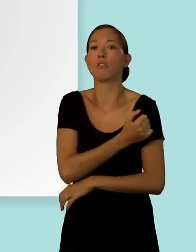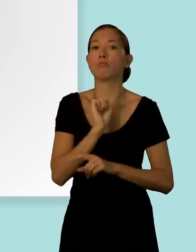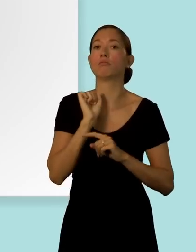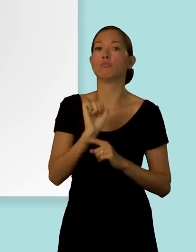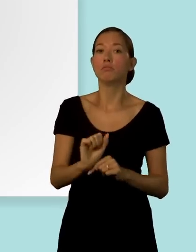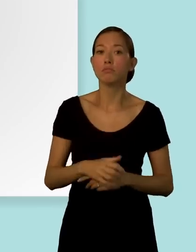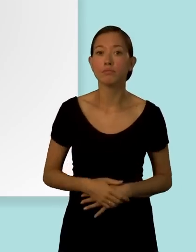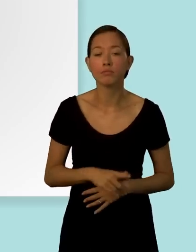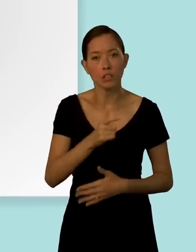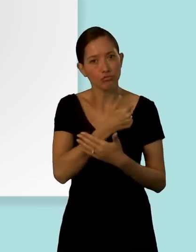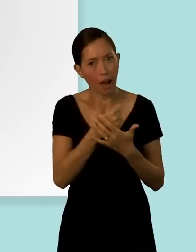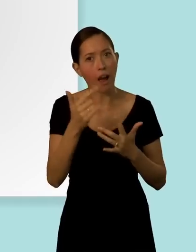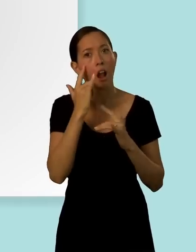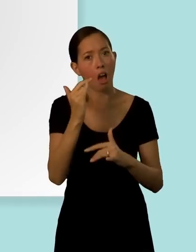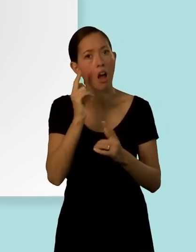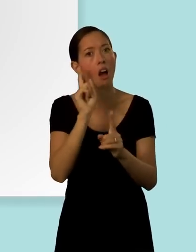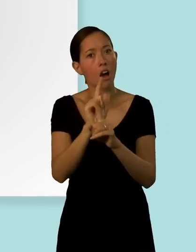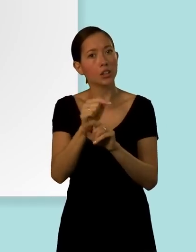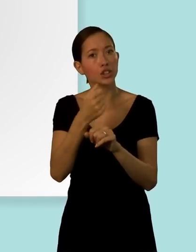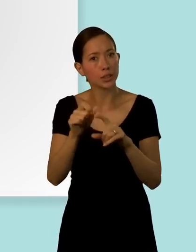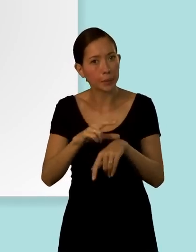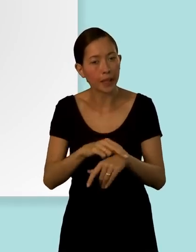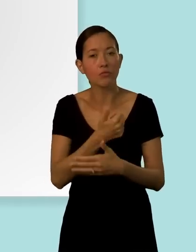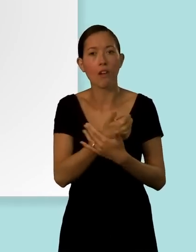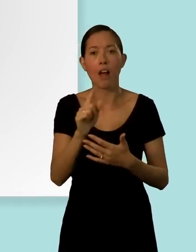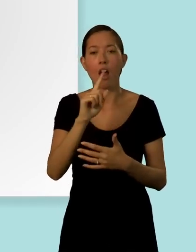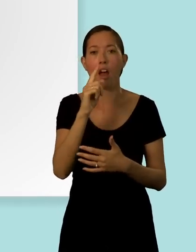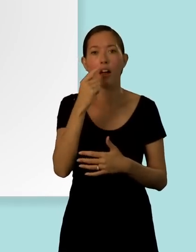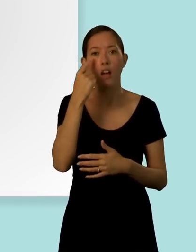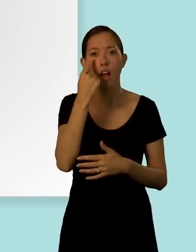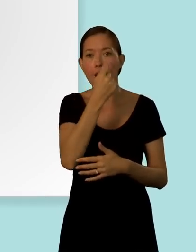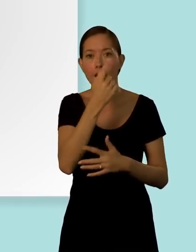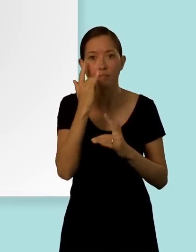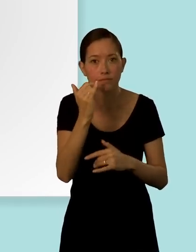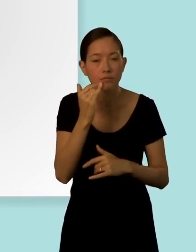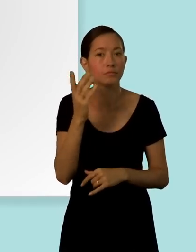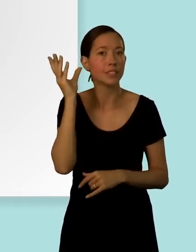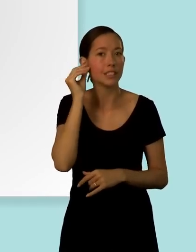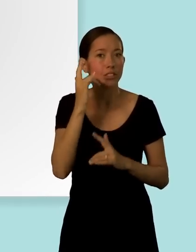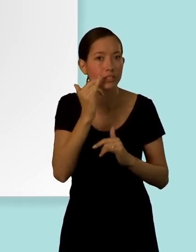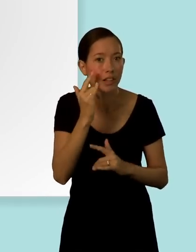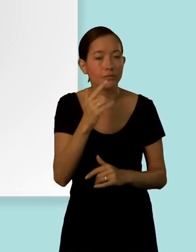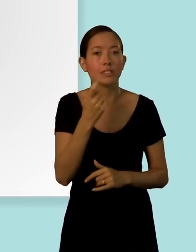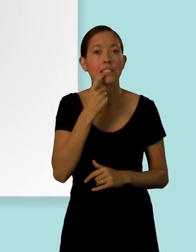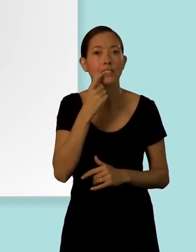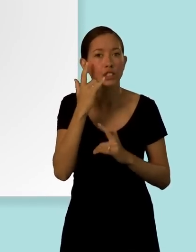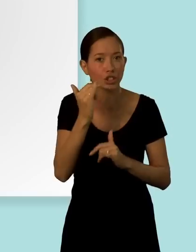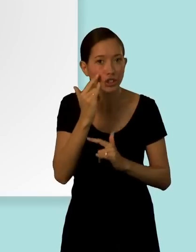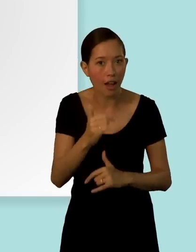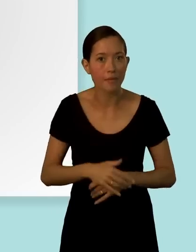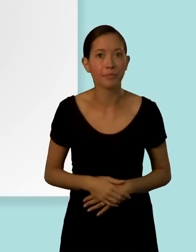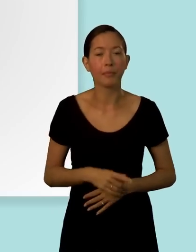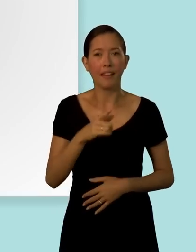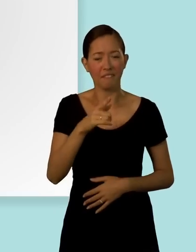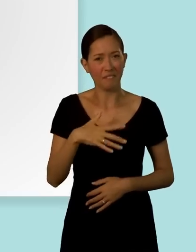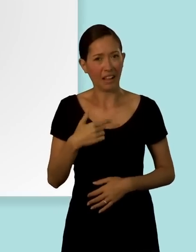your GP about the pneumonia vaccine. Have regular checkups with the GP and also have regular sight, hearing and